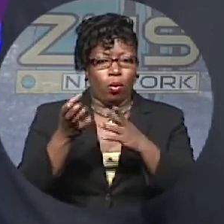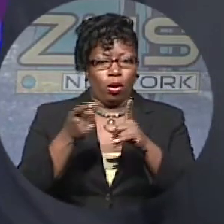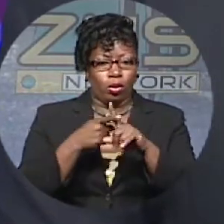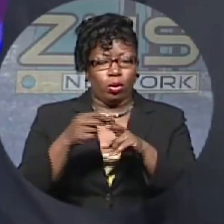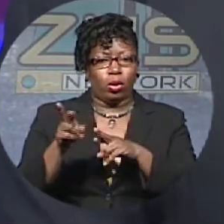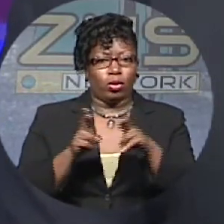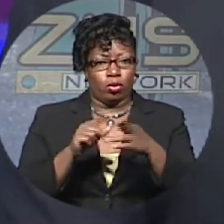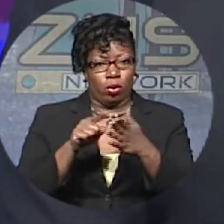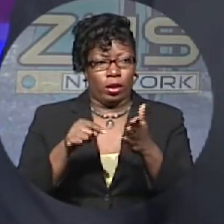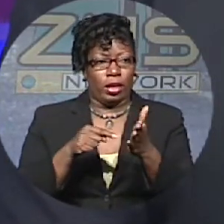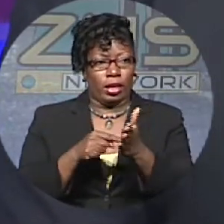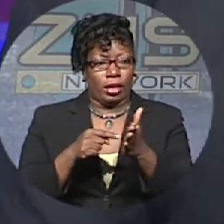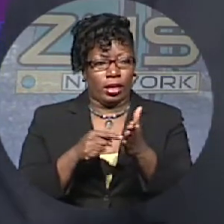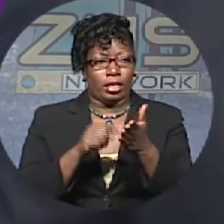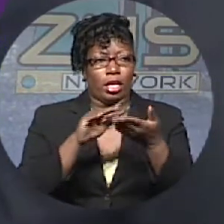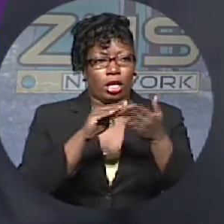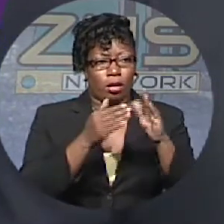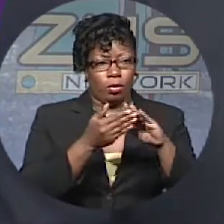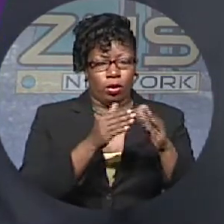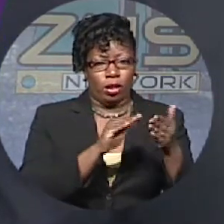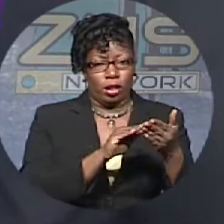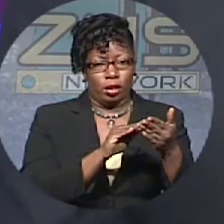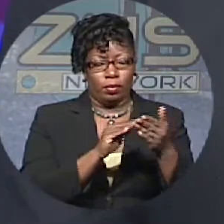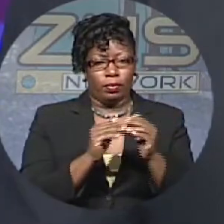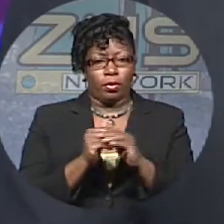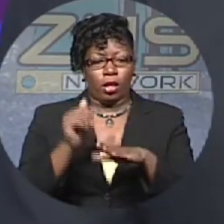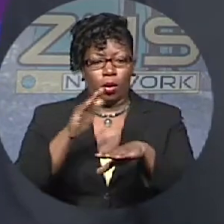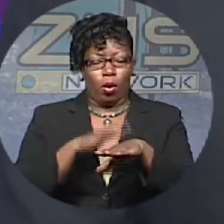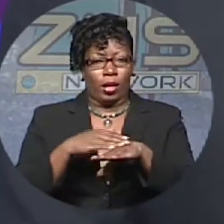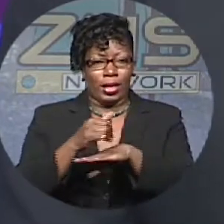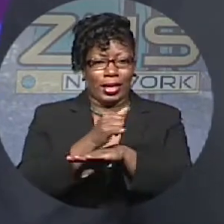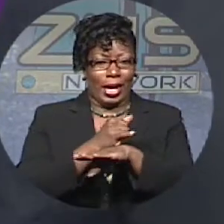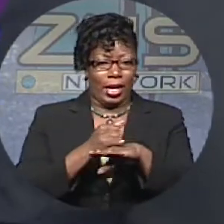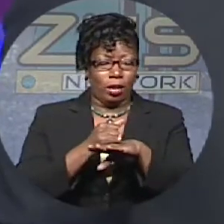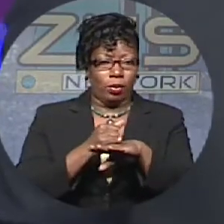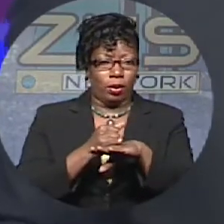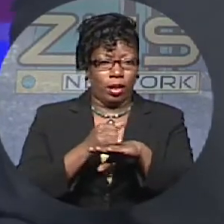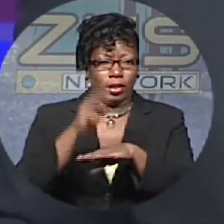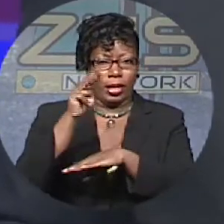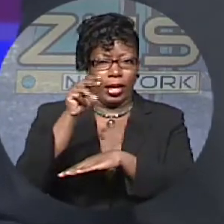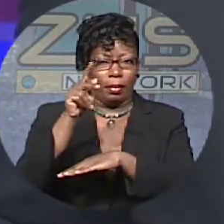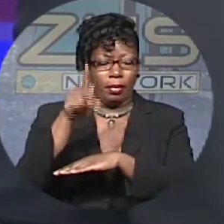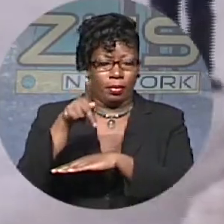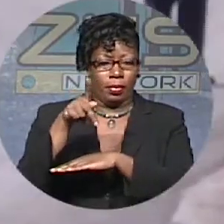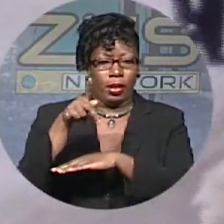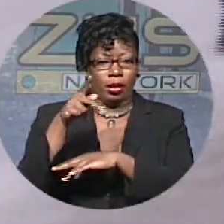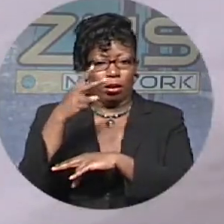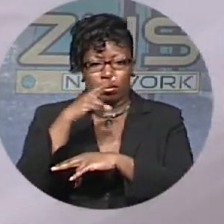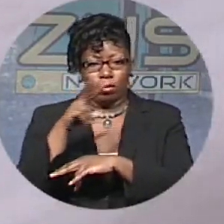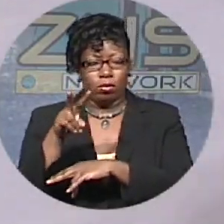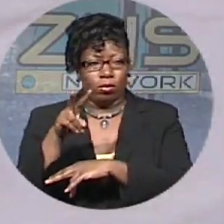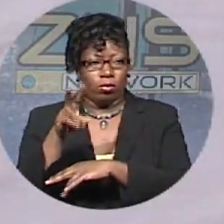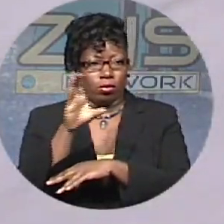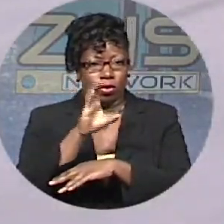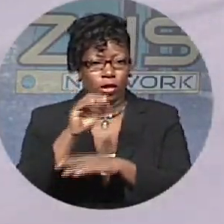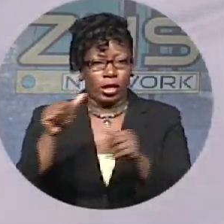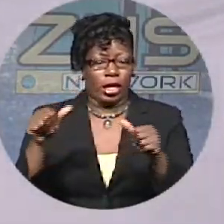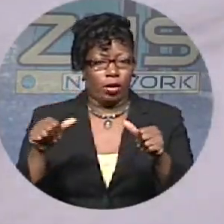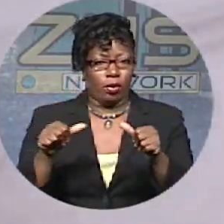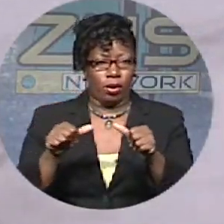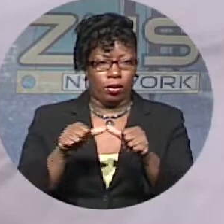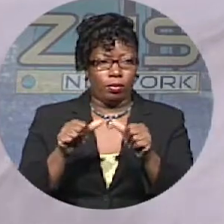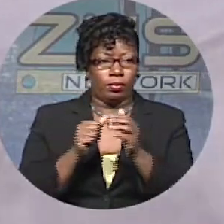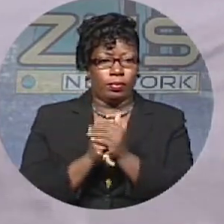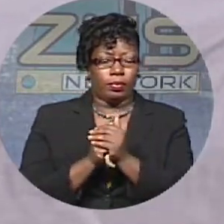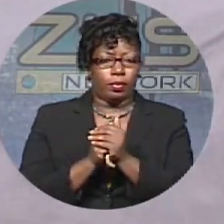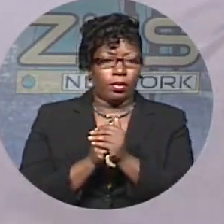communities. Janelle Noel Ferguson was on the island as the area MP made his own assessment. The recent report on shanty towns